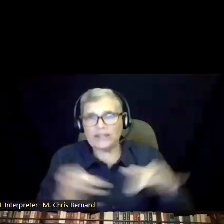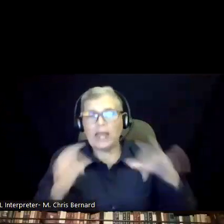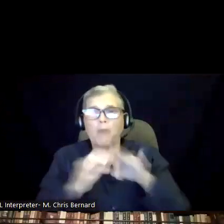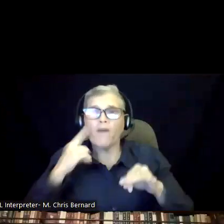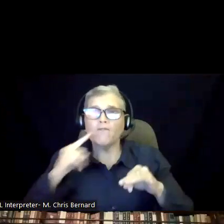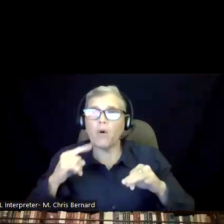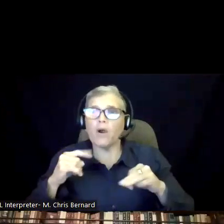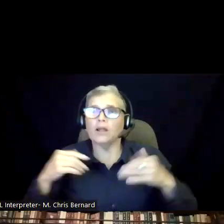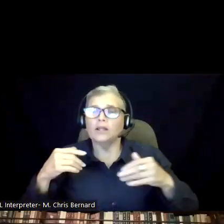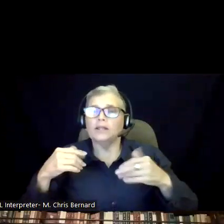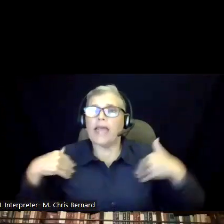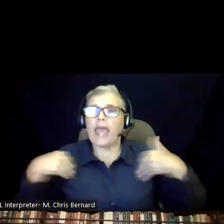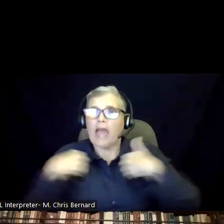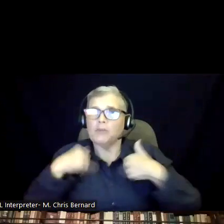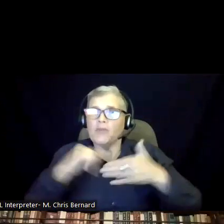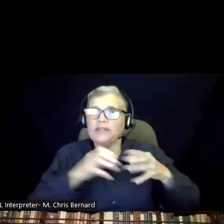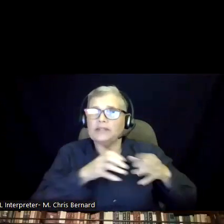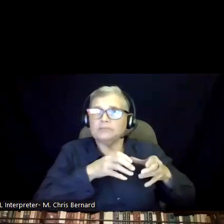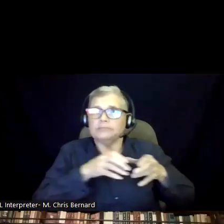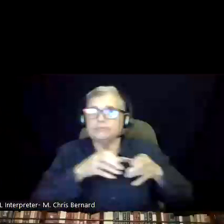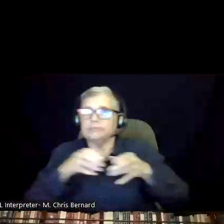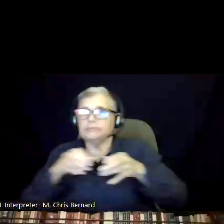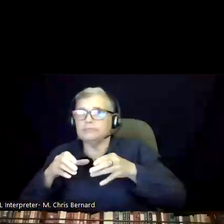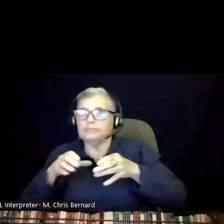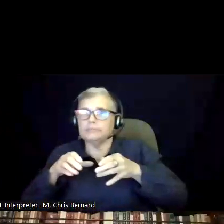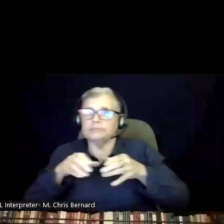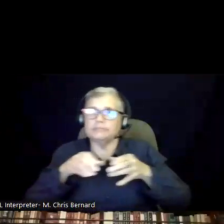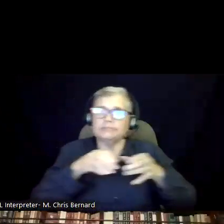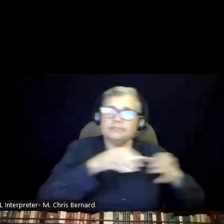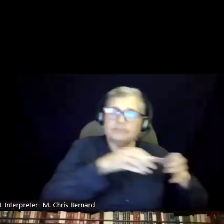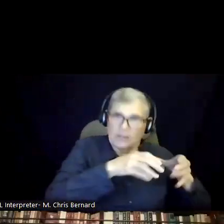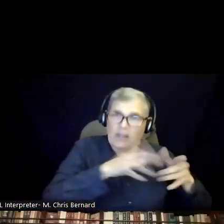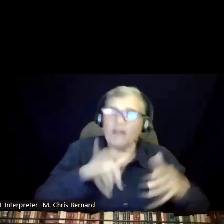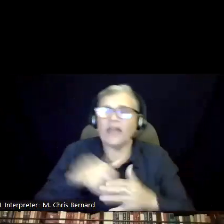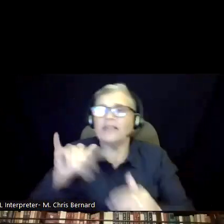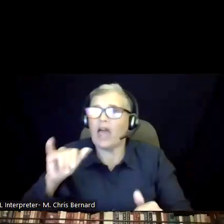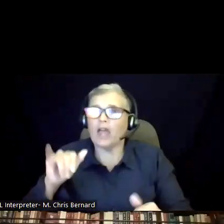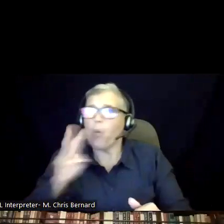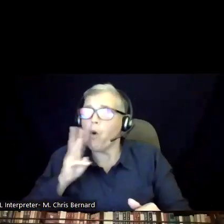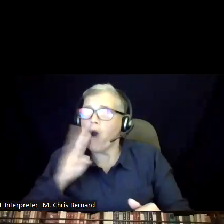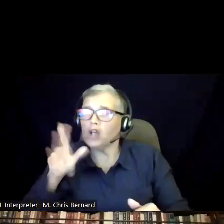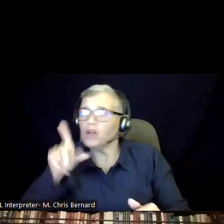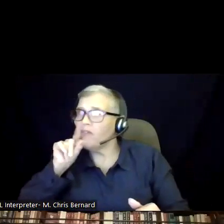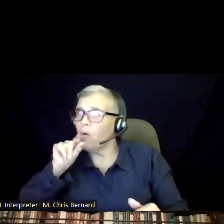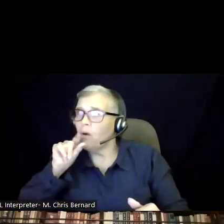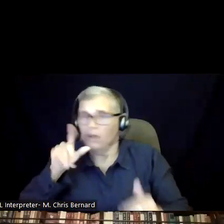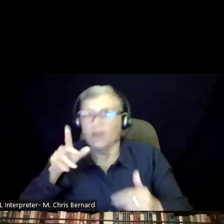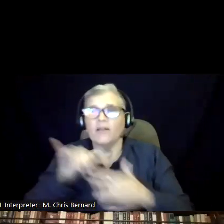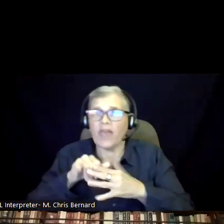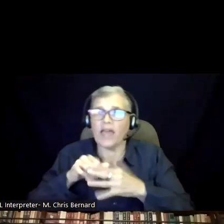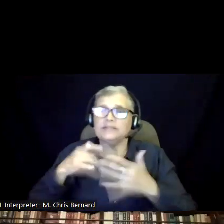migratory species, thinking waterfowl, those species that make very long